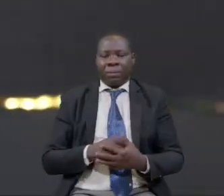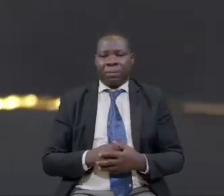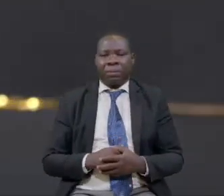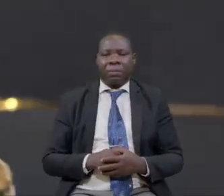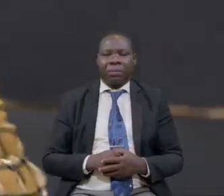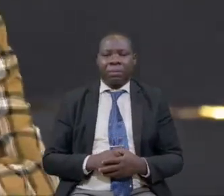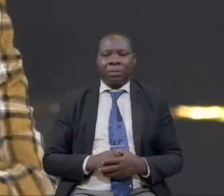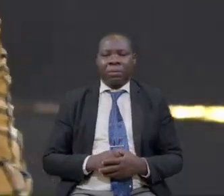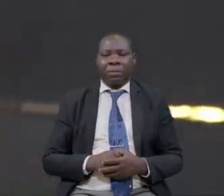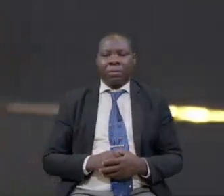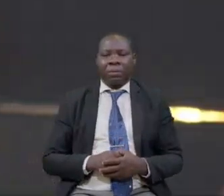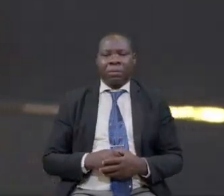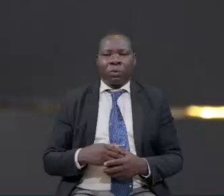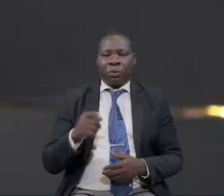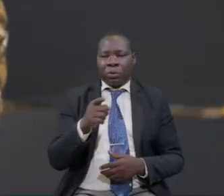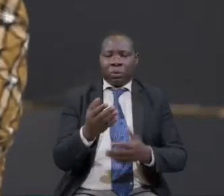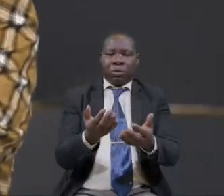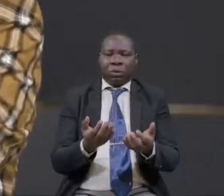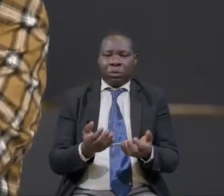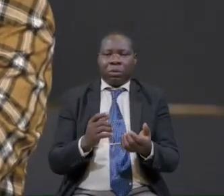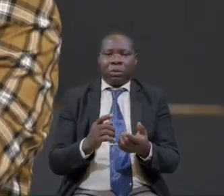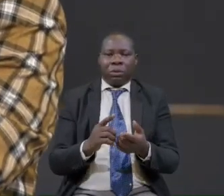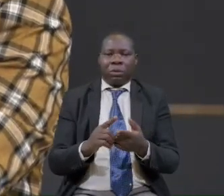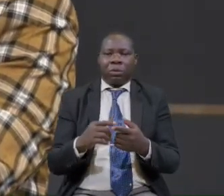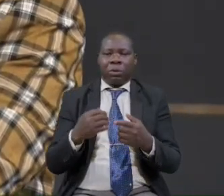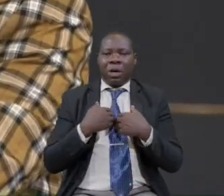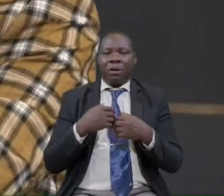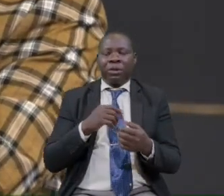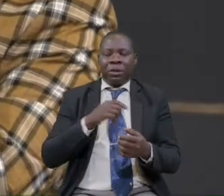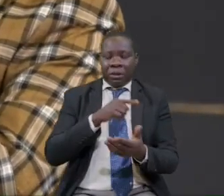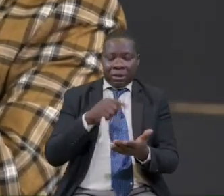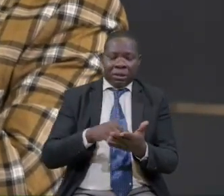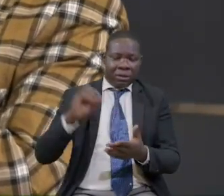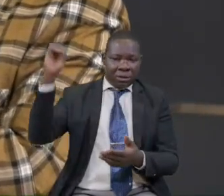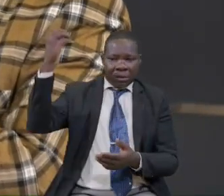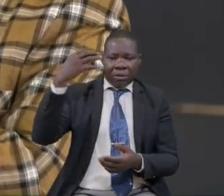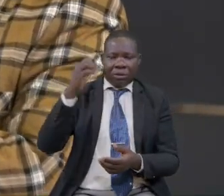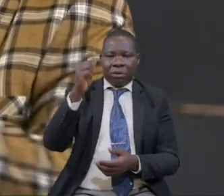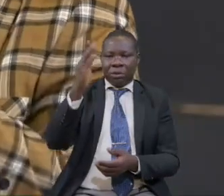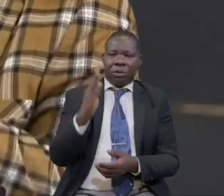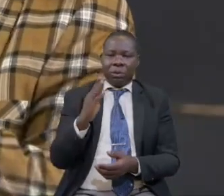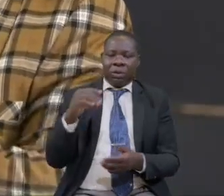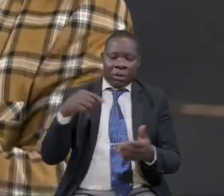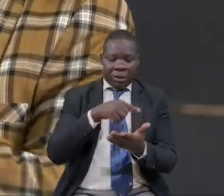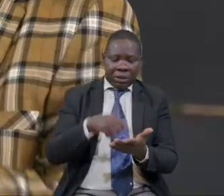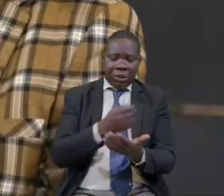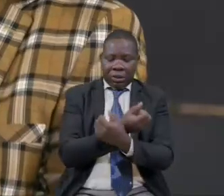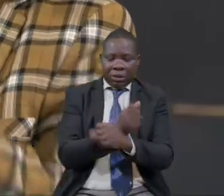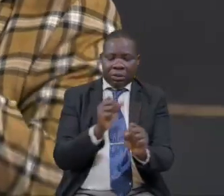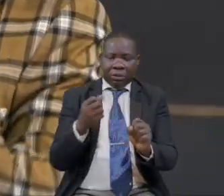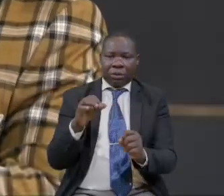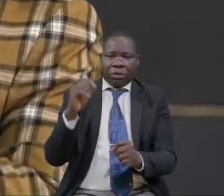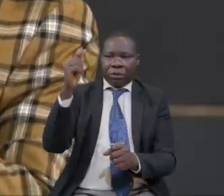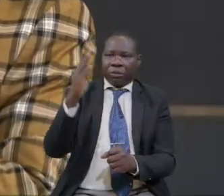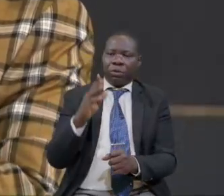You want to have this grace of God, this salvation of God, whoever you are,